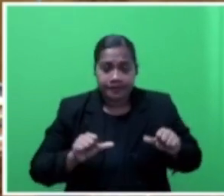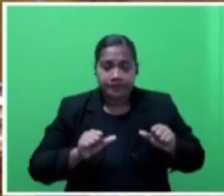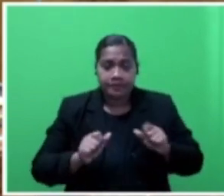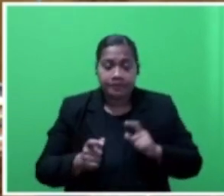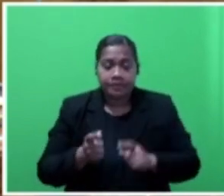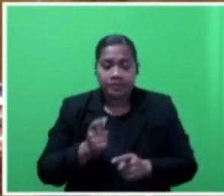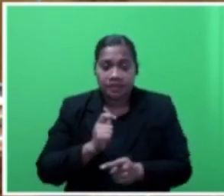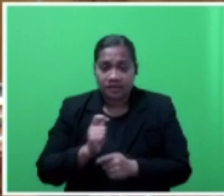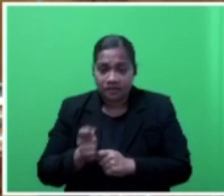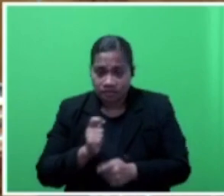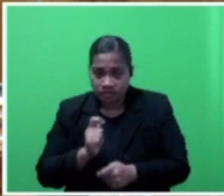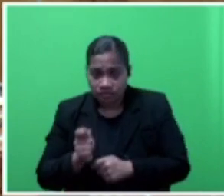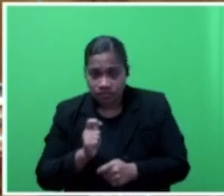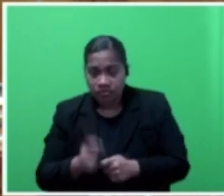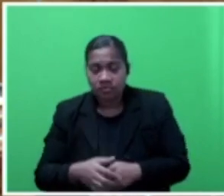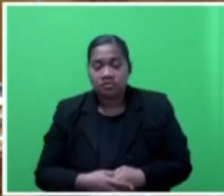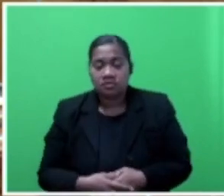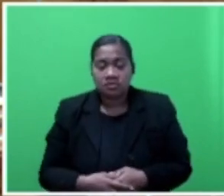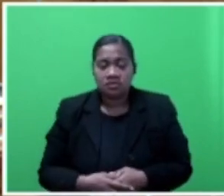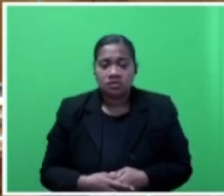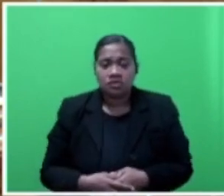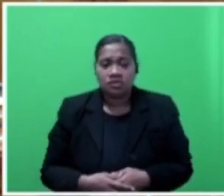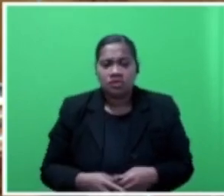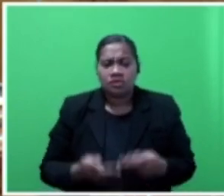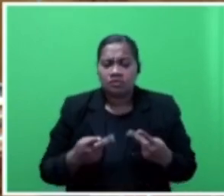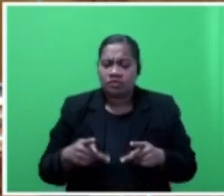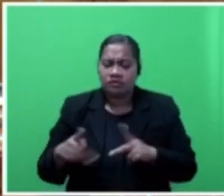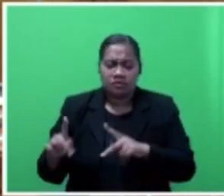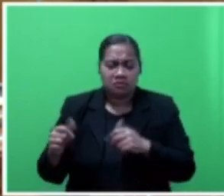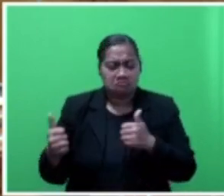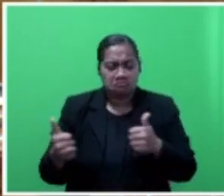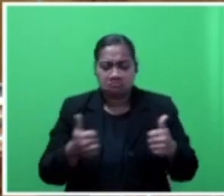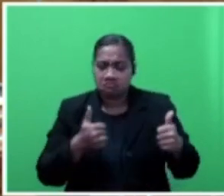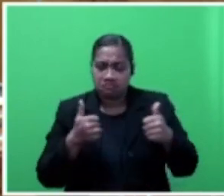etc., which are performing well below potential, sir?